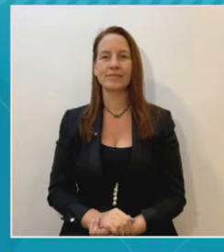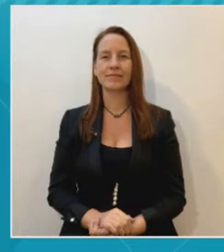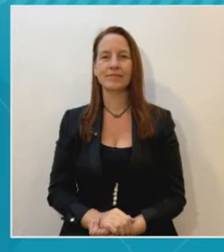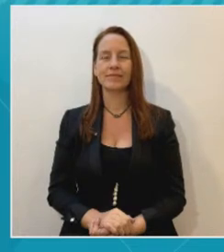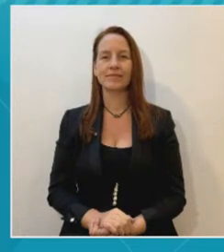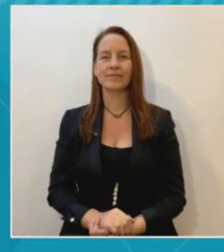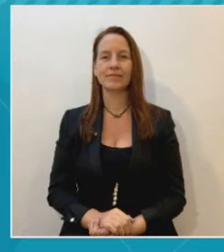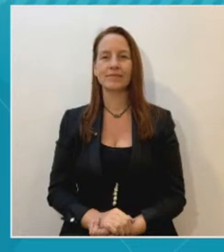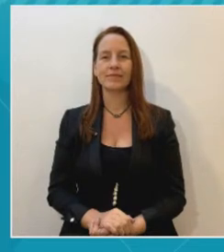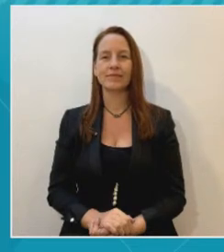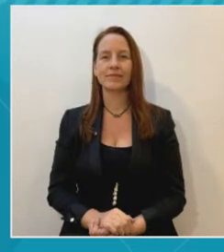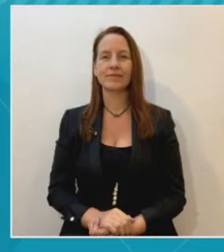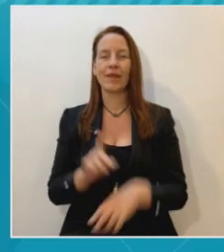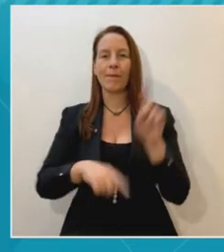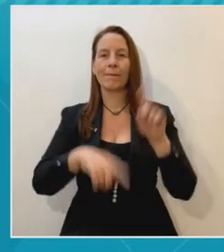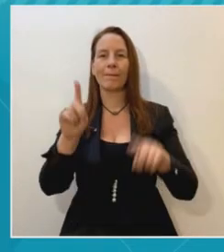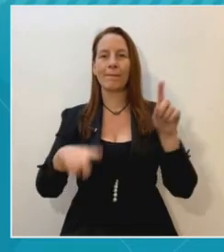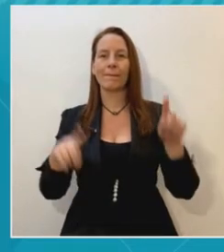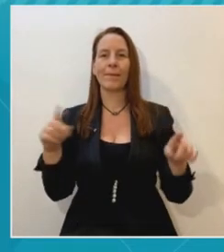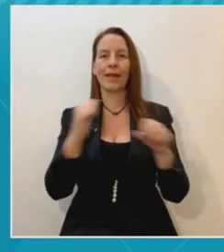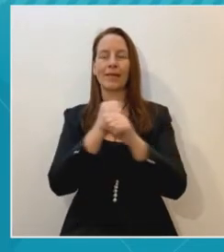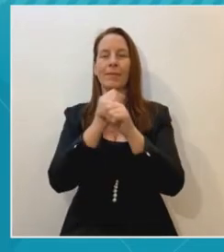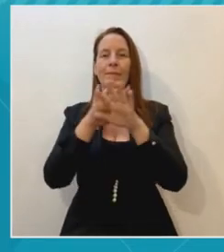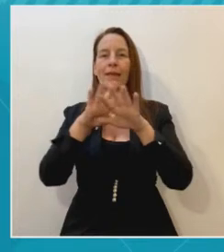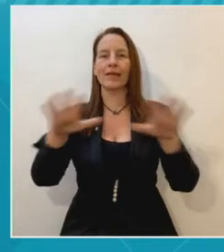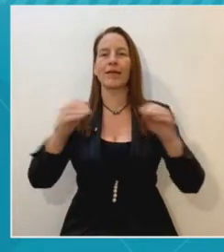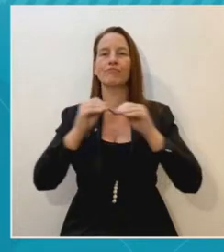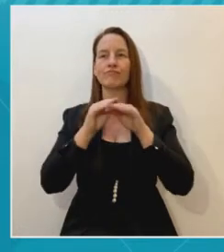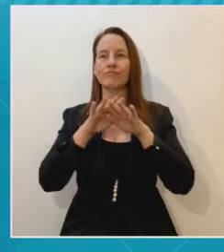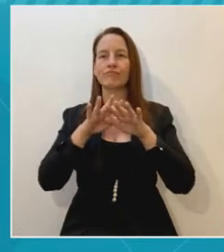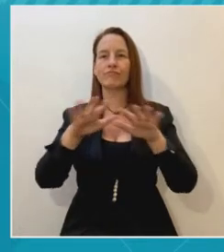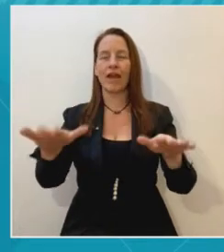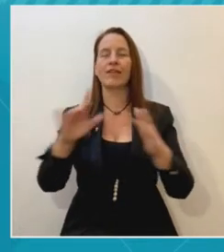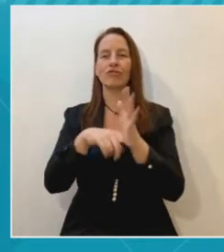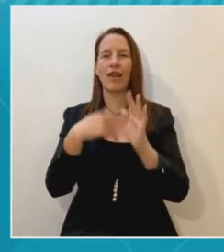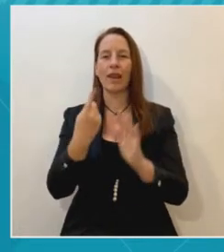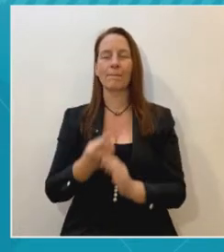Multimedia Broadcast Journalism. Christopher Dabbs.